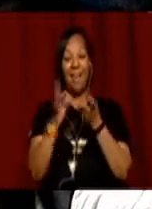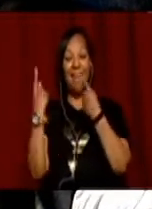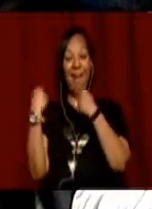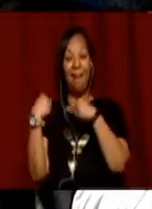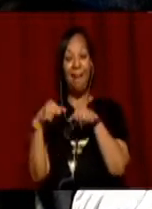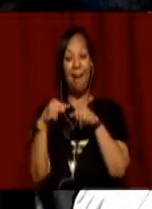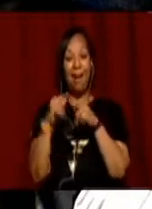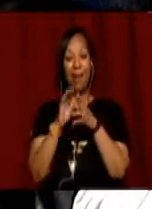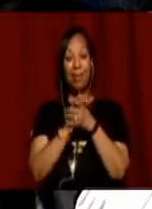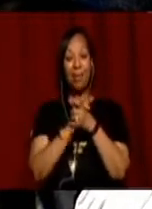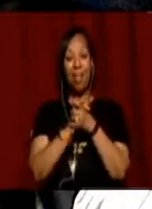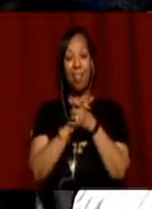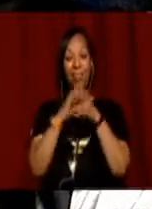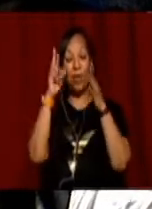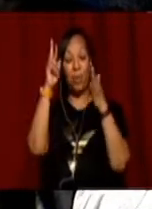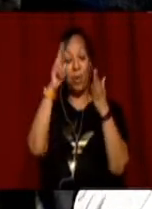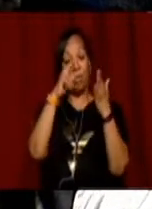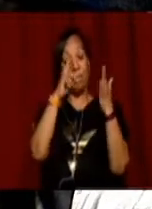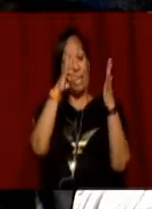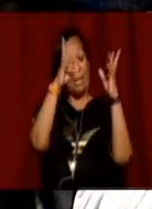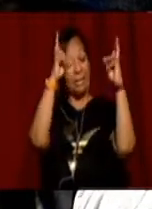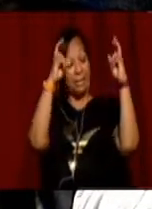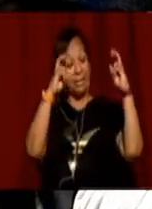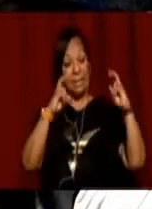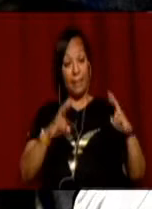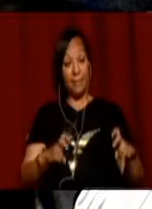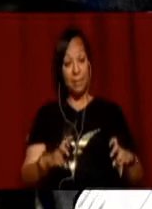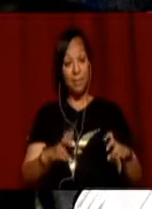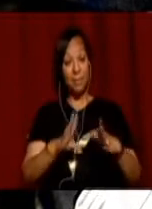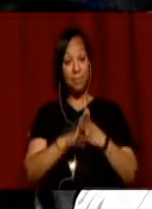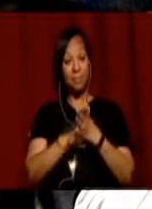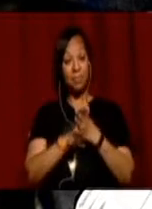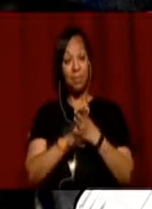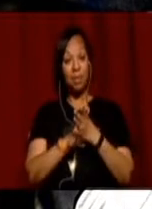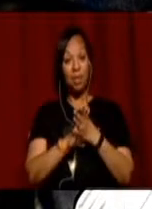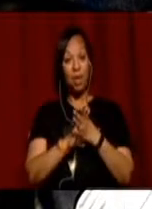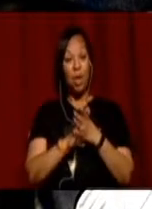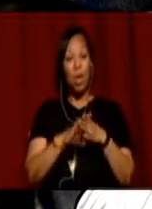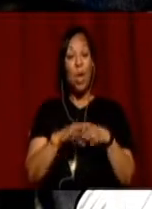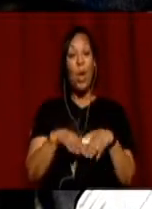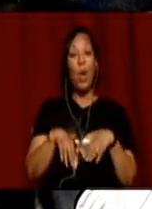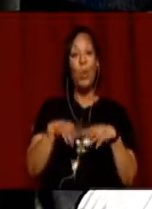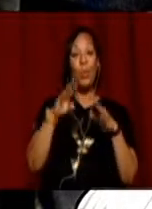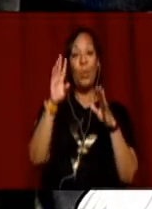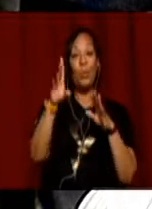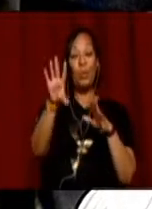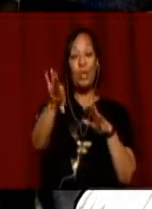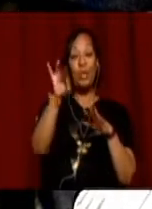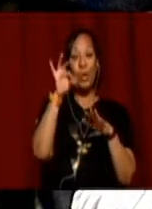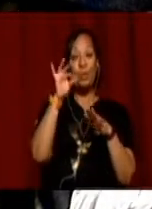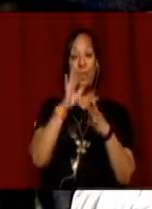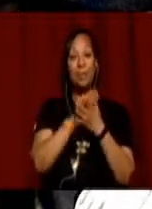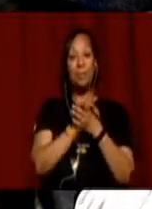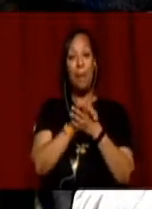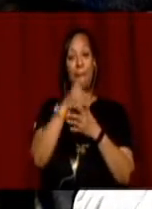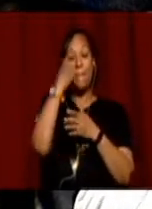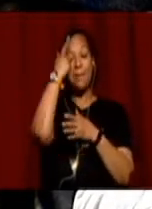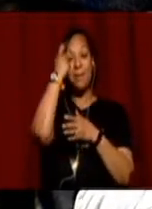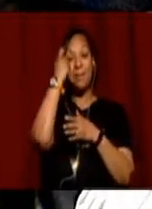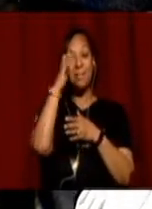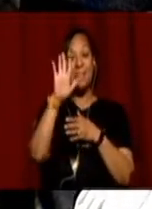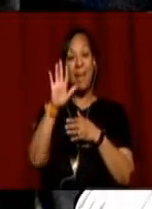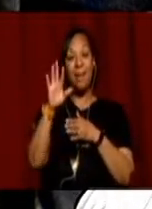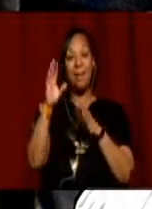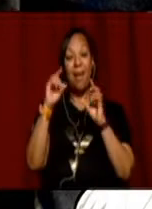were evaluated. We chose the rapid test by API, Abacus Pharma International, because that